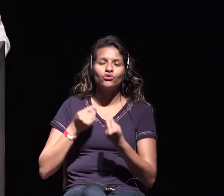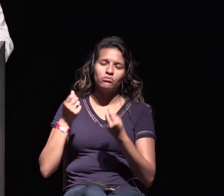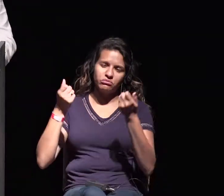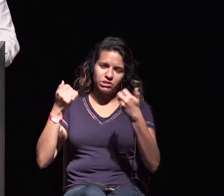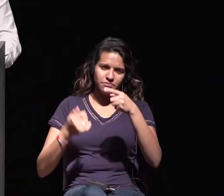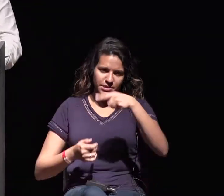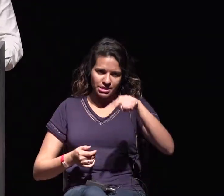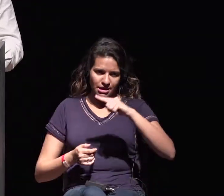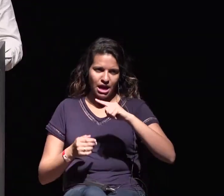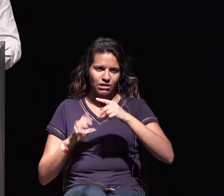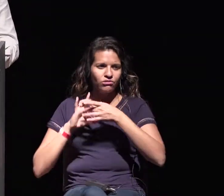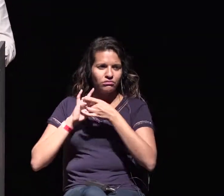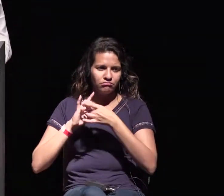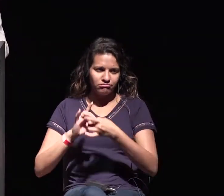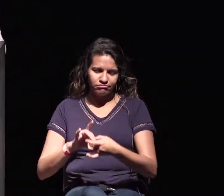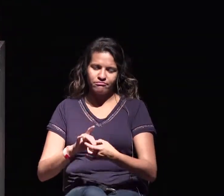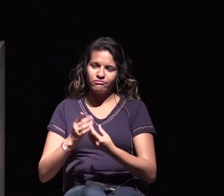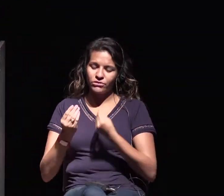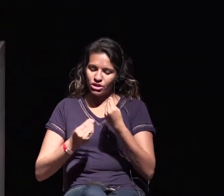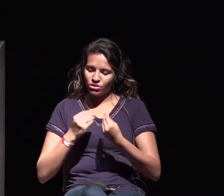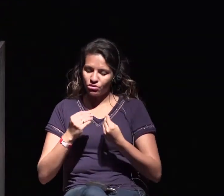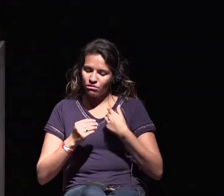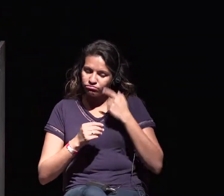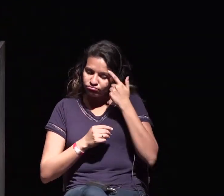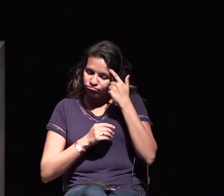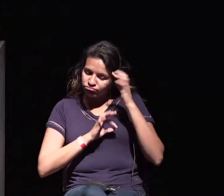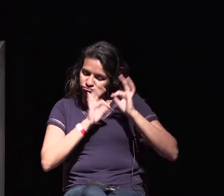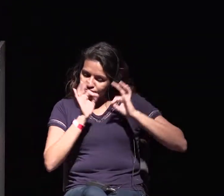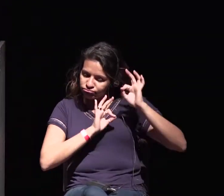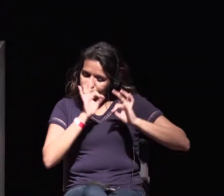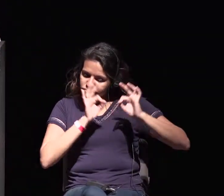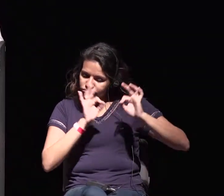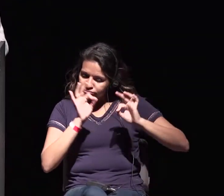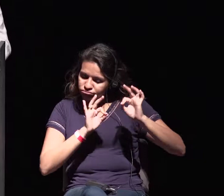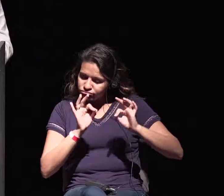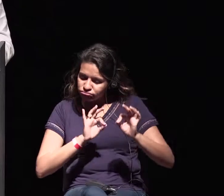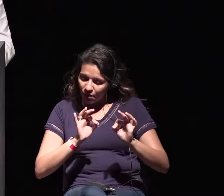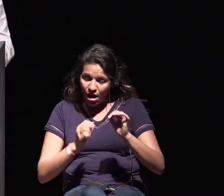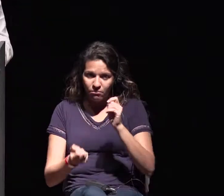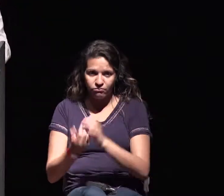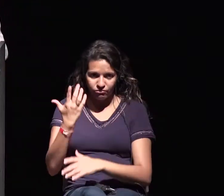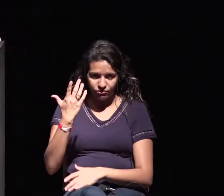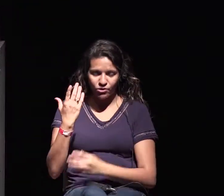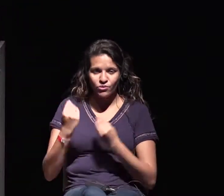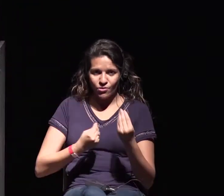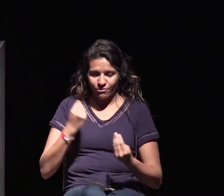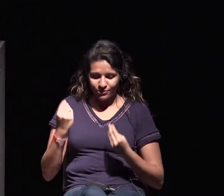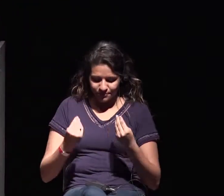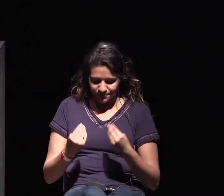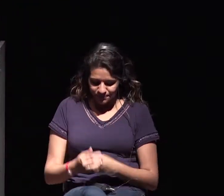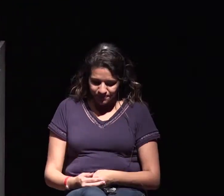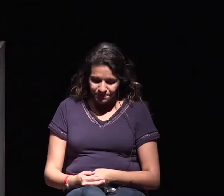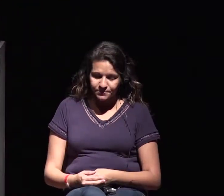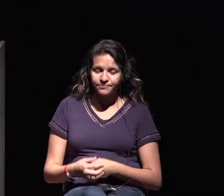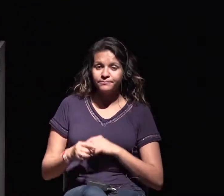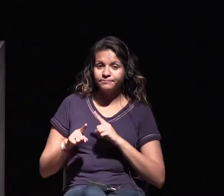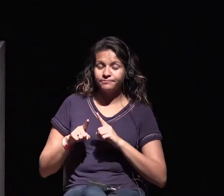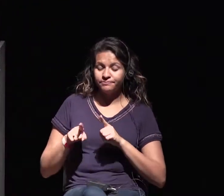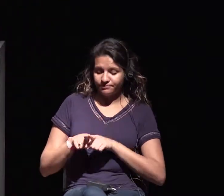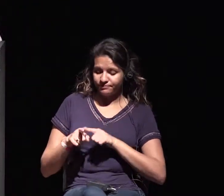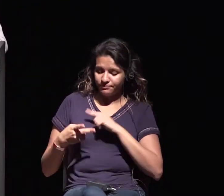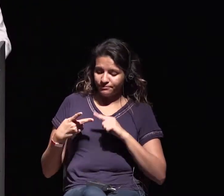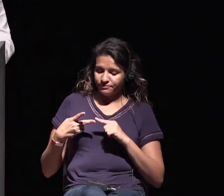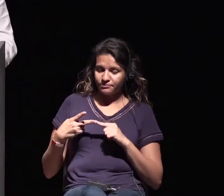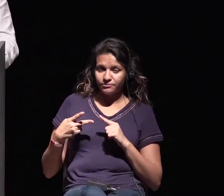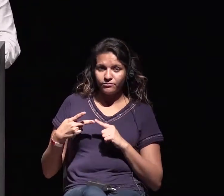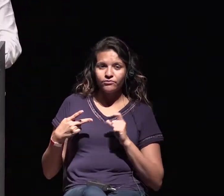and how it happened to be. And in the second part, I'd say it's more of a manifesto of what choreographing